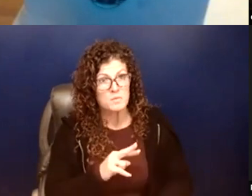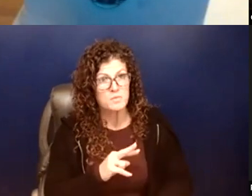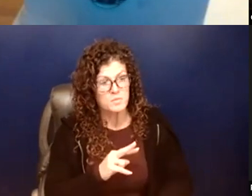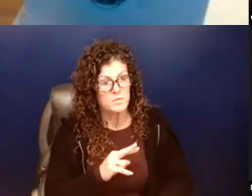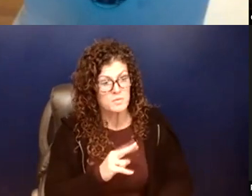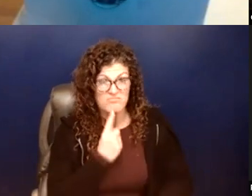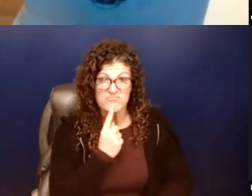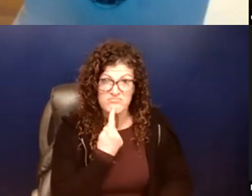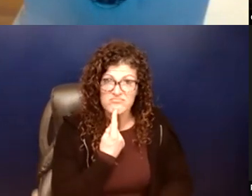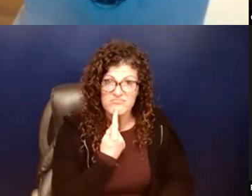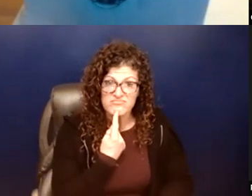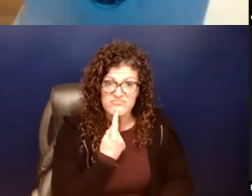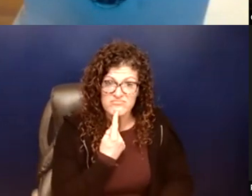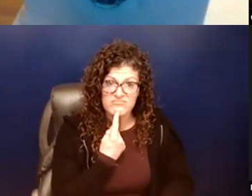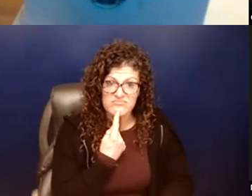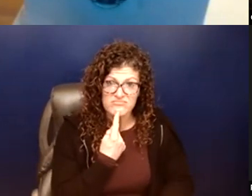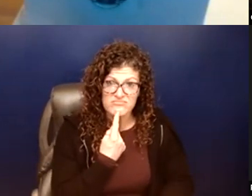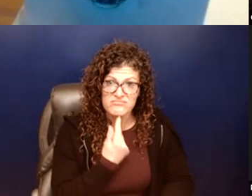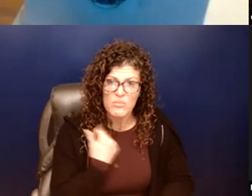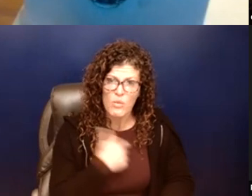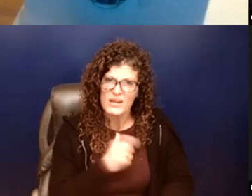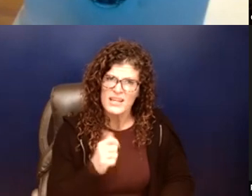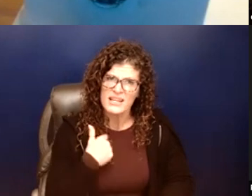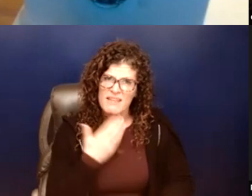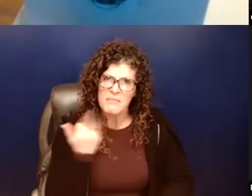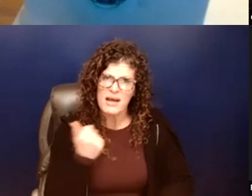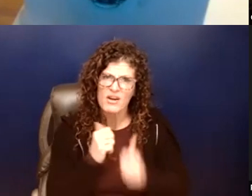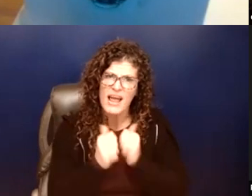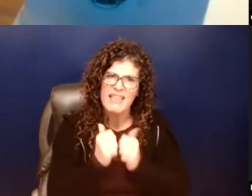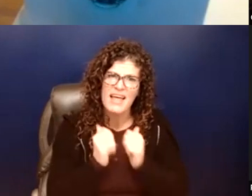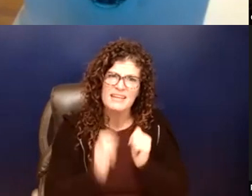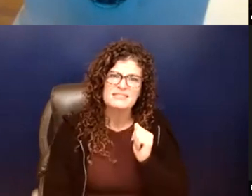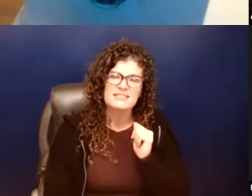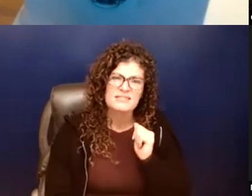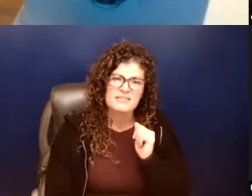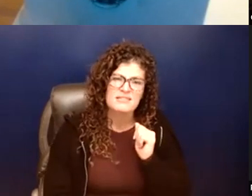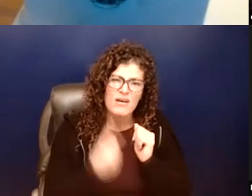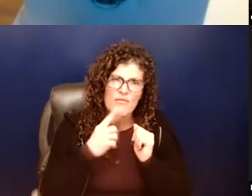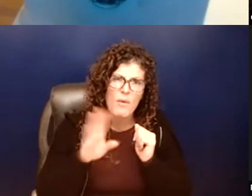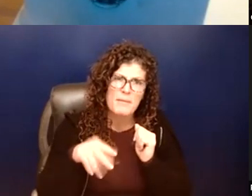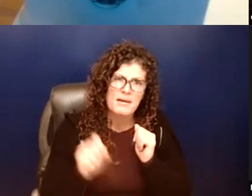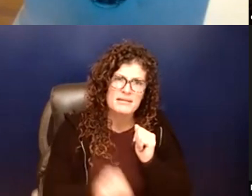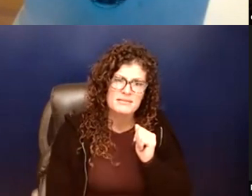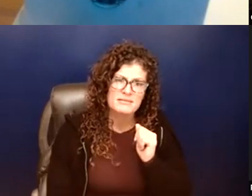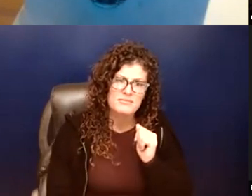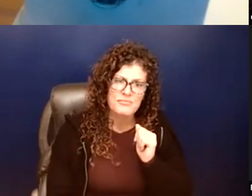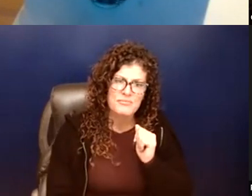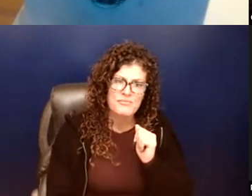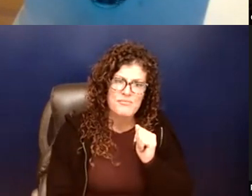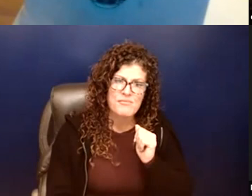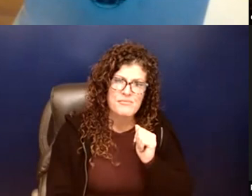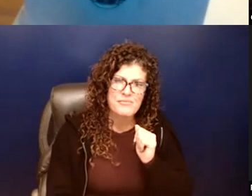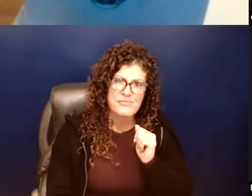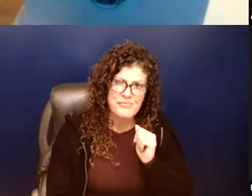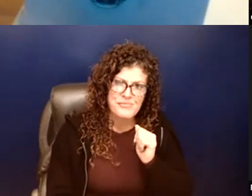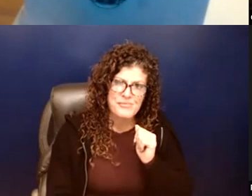we need to have a lot better athletics for Boston Public Schools. We need to have better